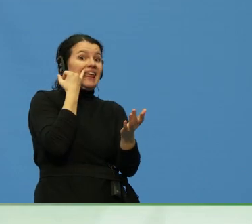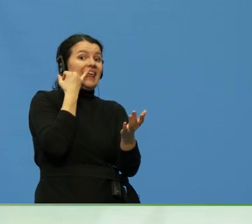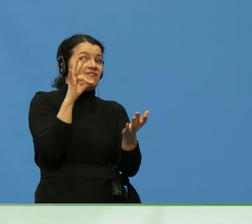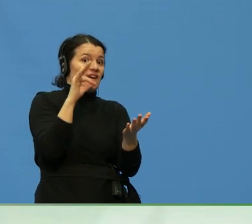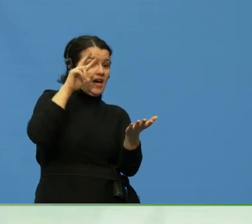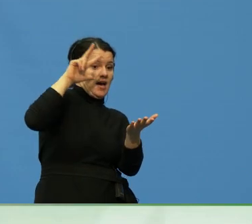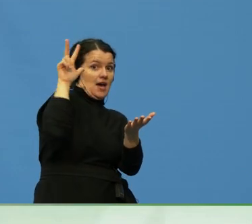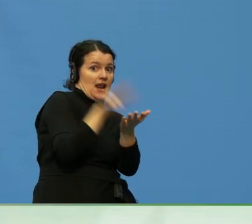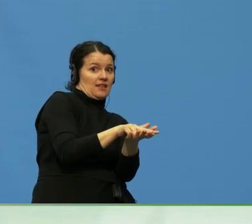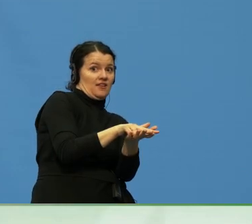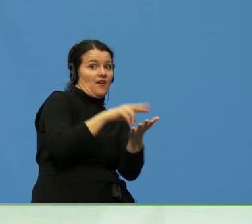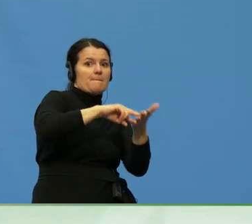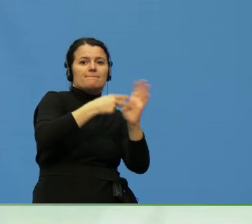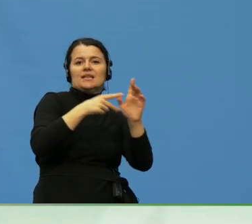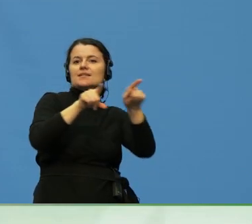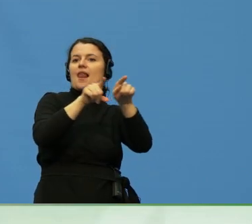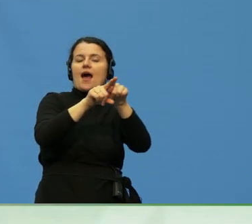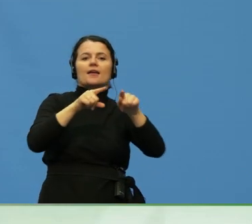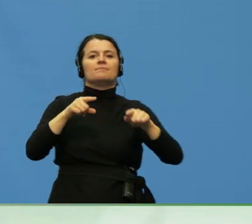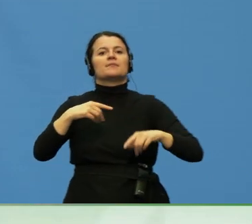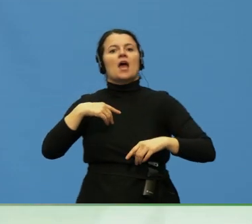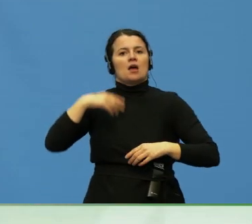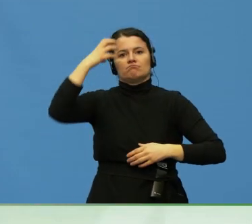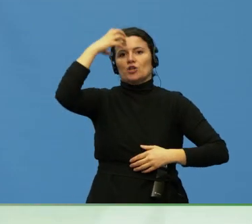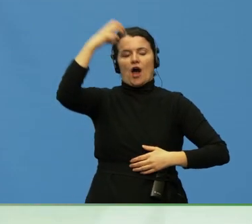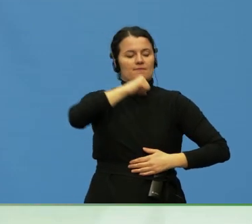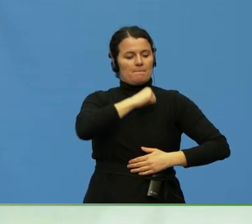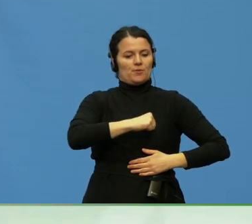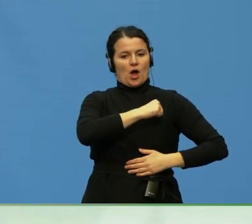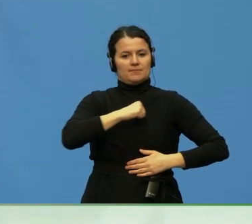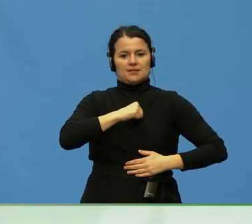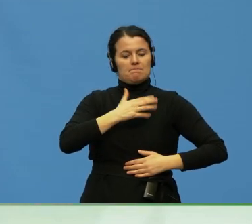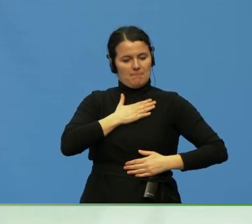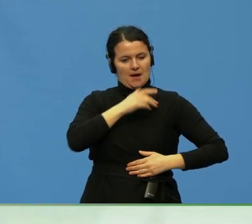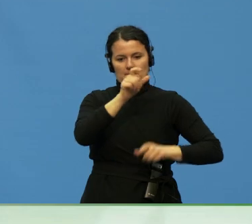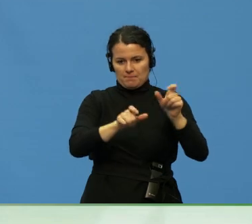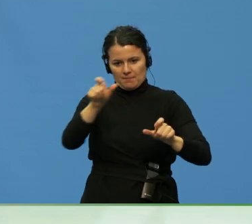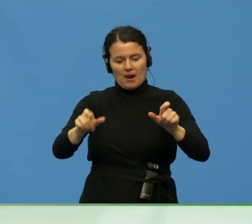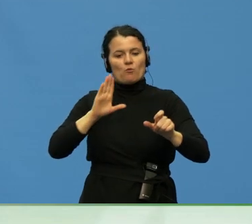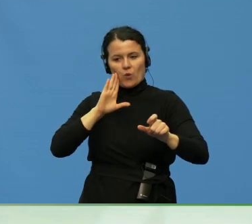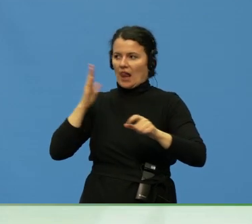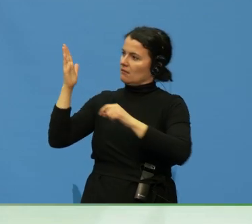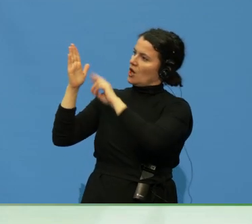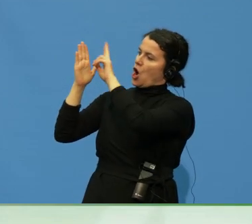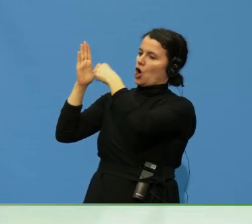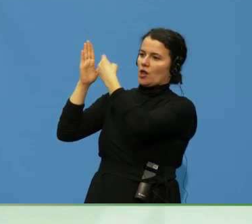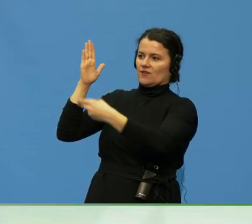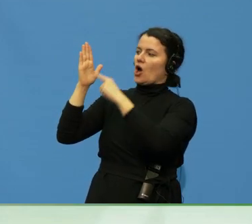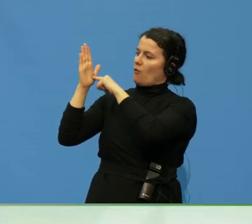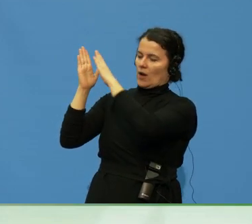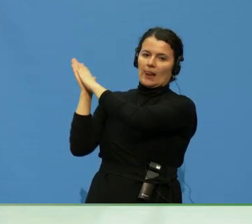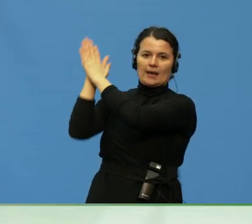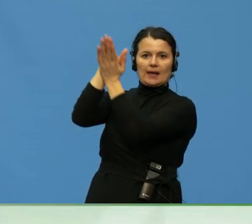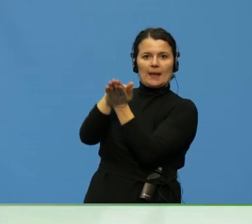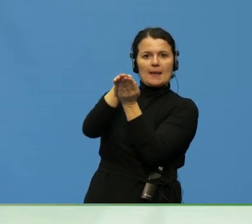that country has promised to its own citizens and the international community that it will implement it. And interestingly, Article 9, the